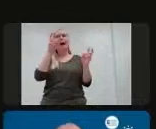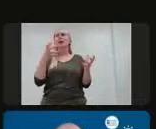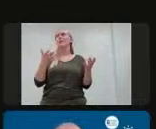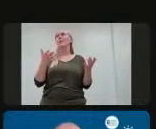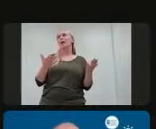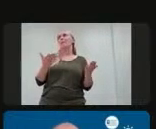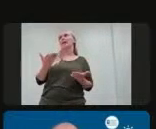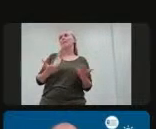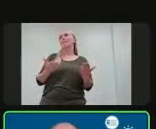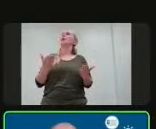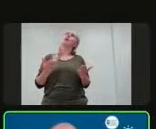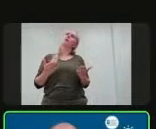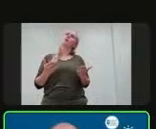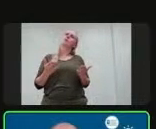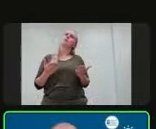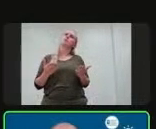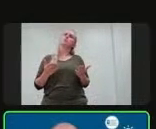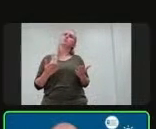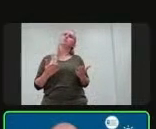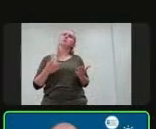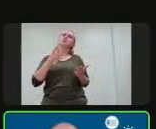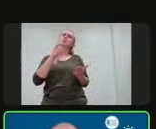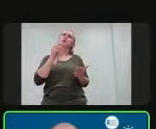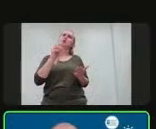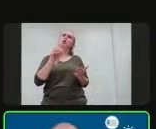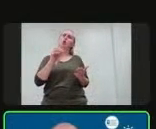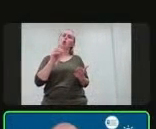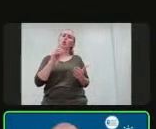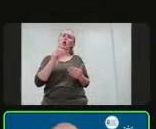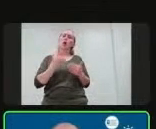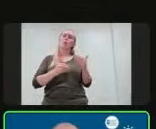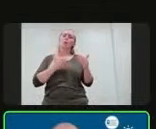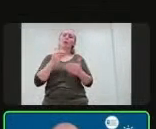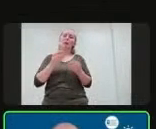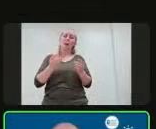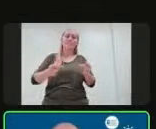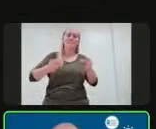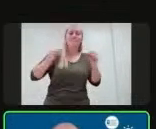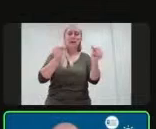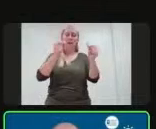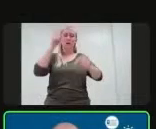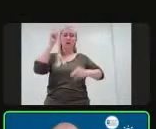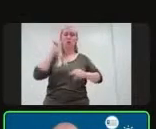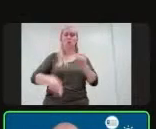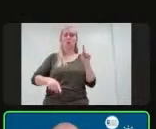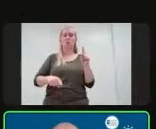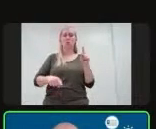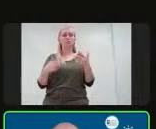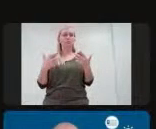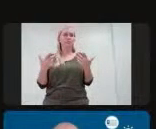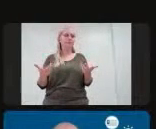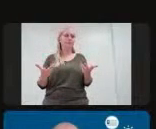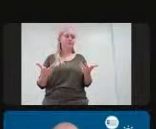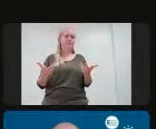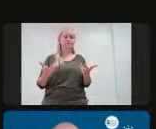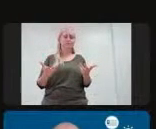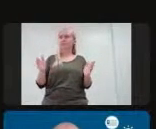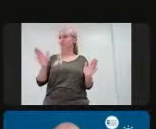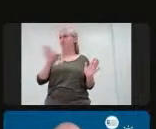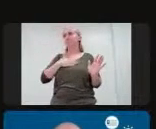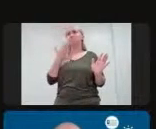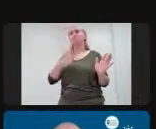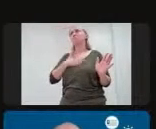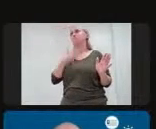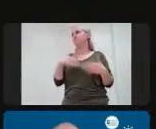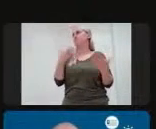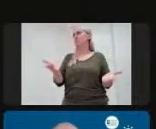item that is so operationally immediate that you could not? Yes, I will be happy to share with